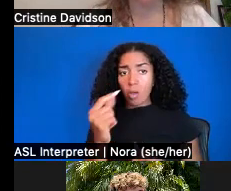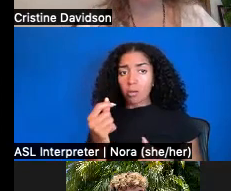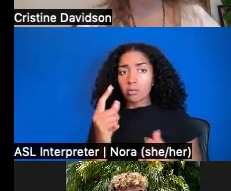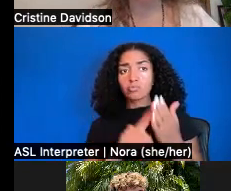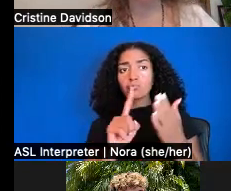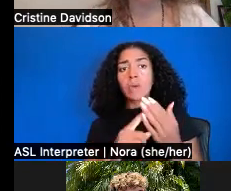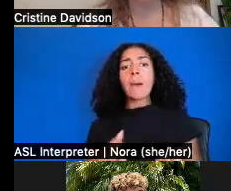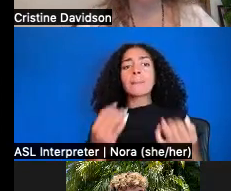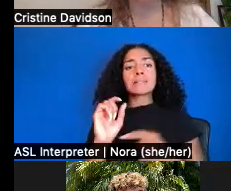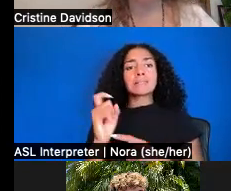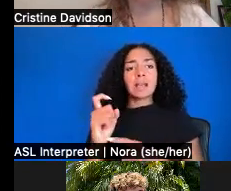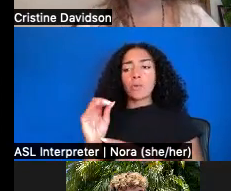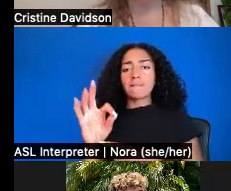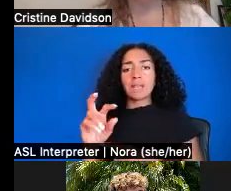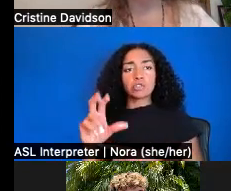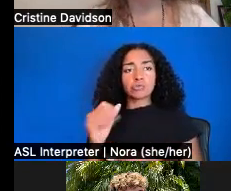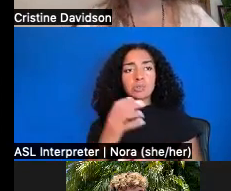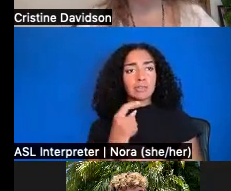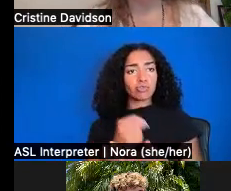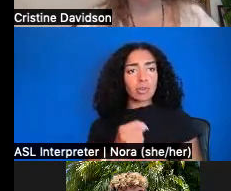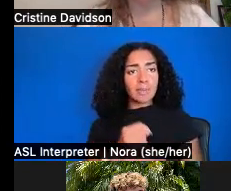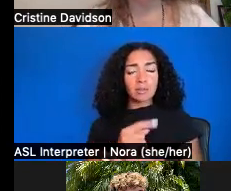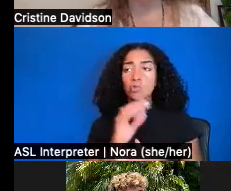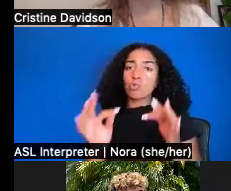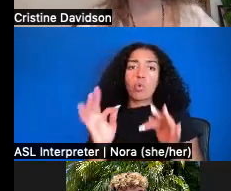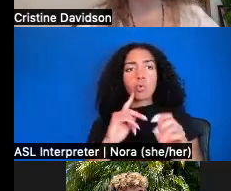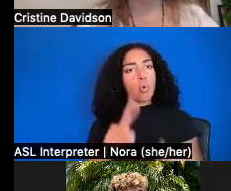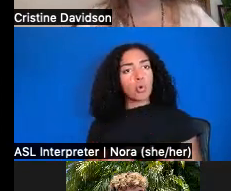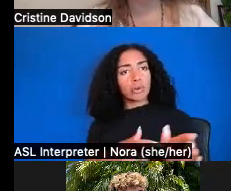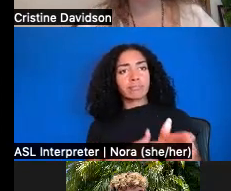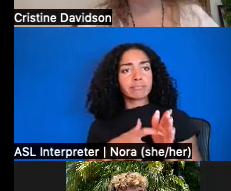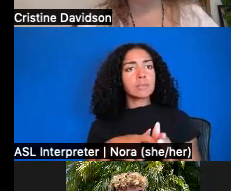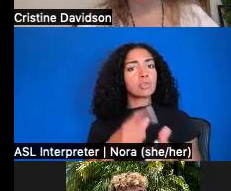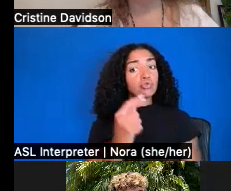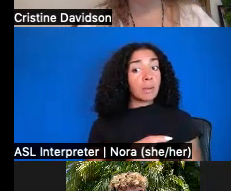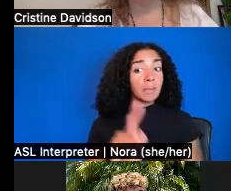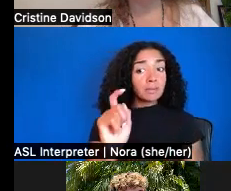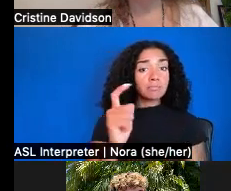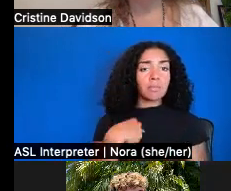Or court-ordered treatment? Because I'm curious too.